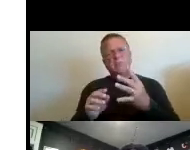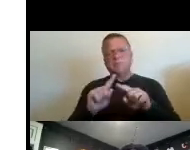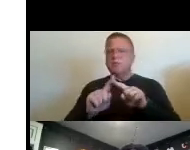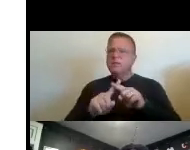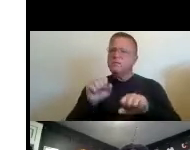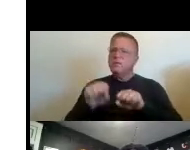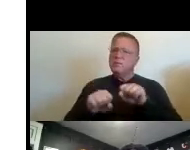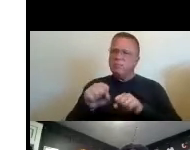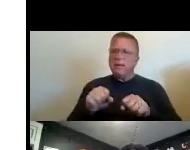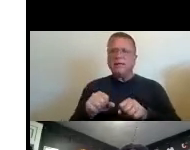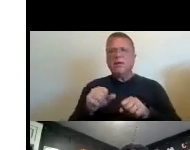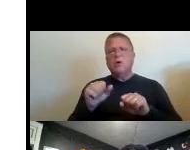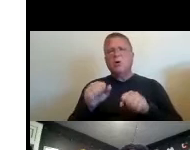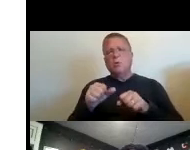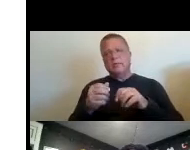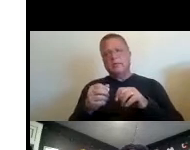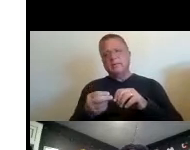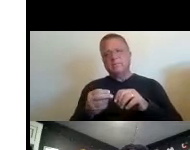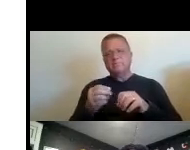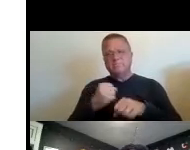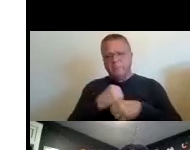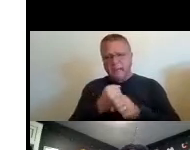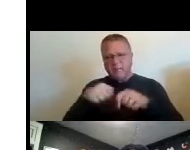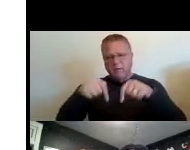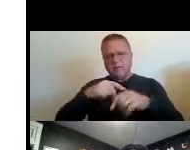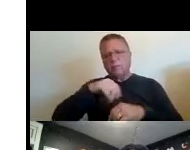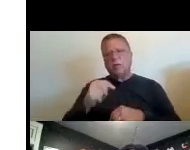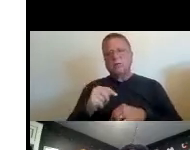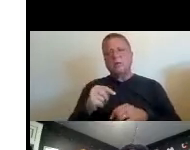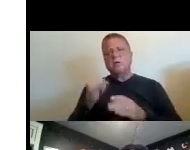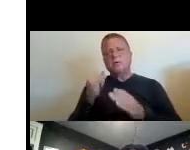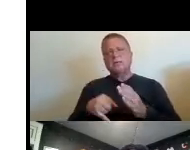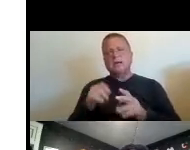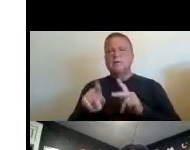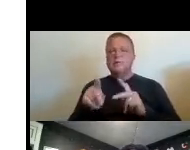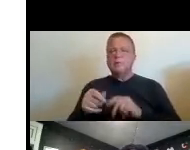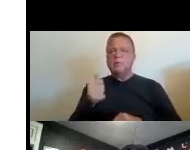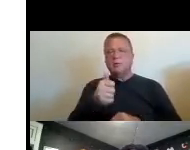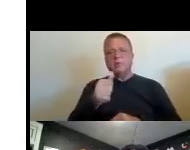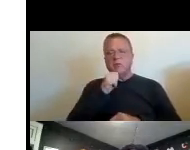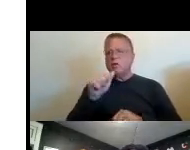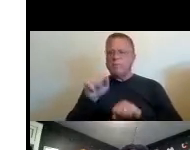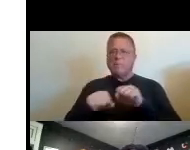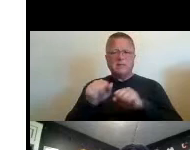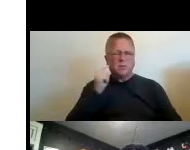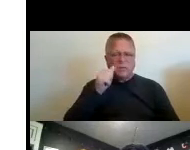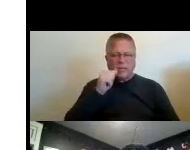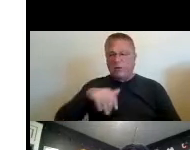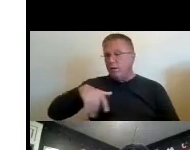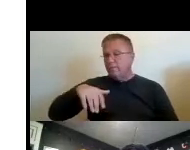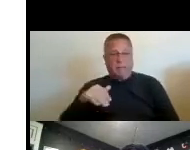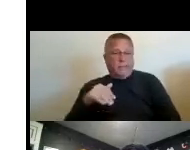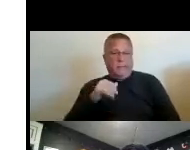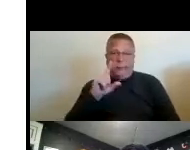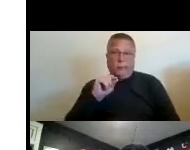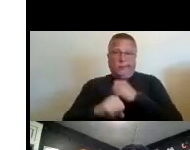could build as part of this project, we're really trying to design for folks who maybe aren't biking every day or haven't biked in 20 years. The